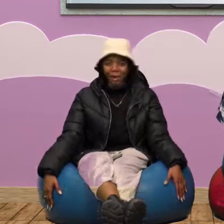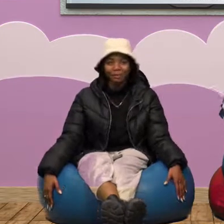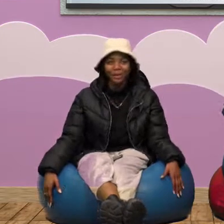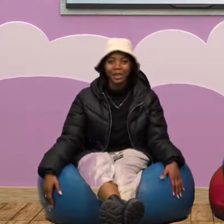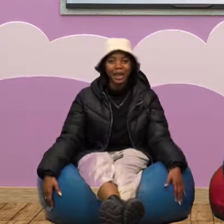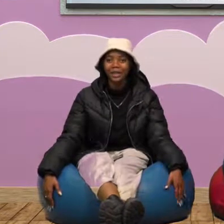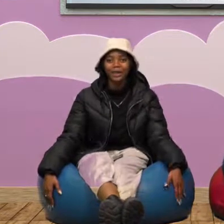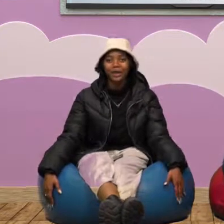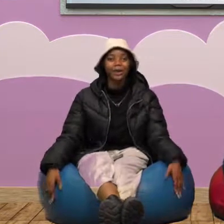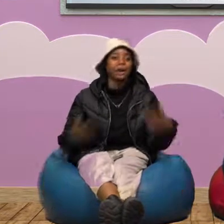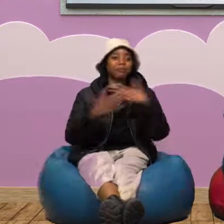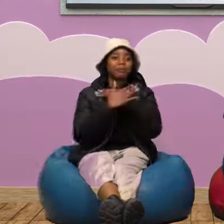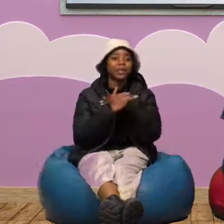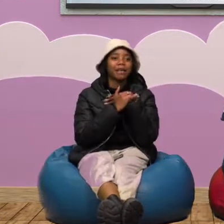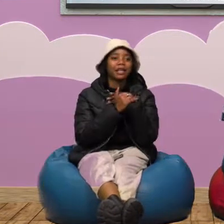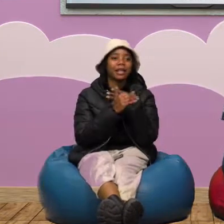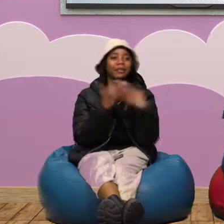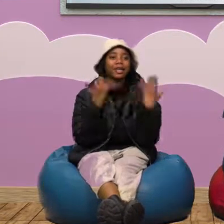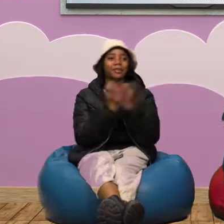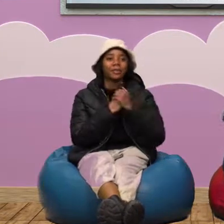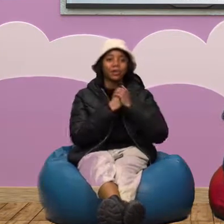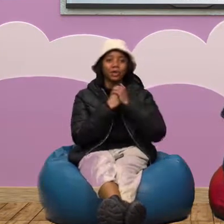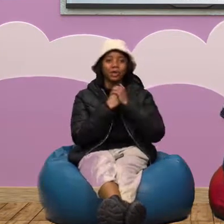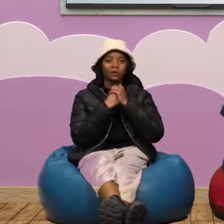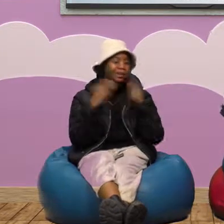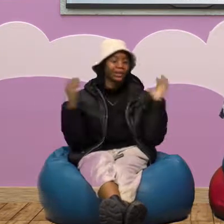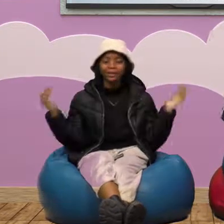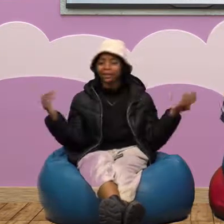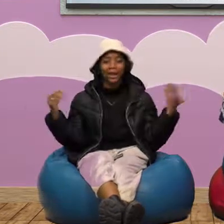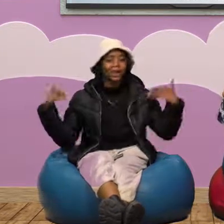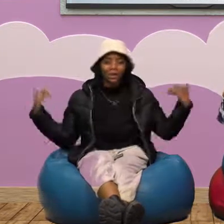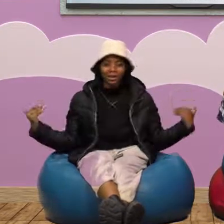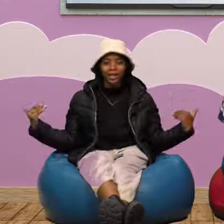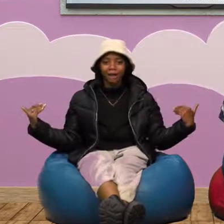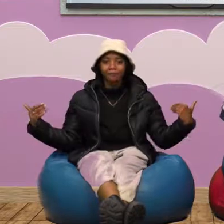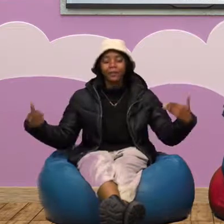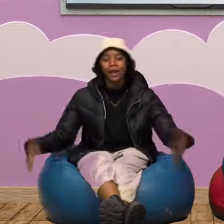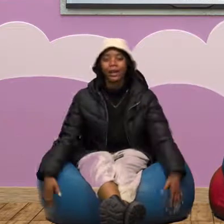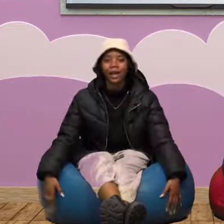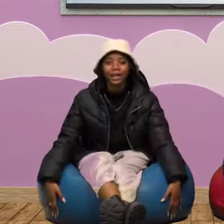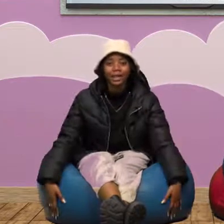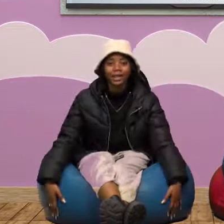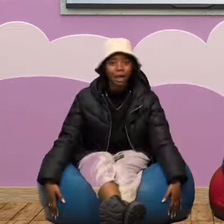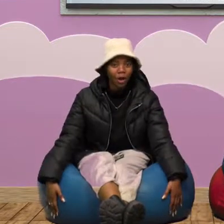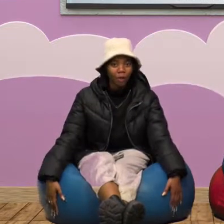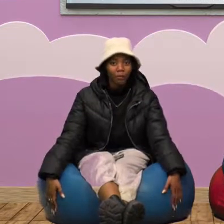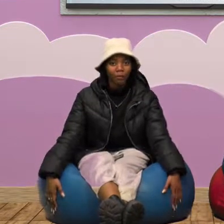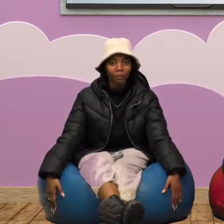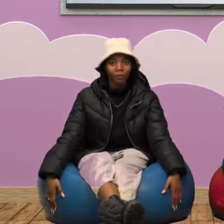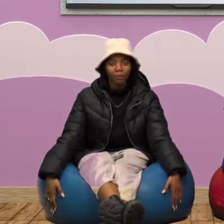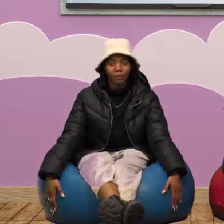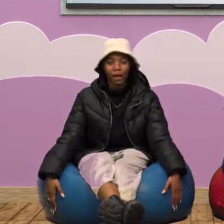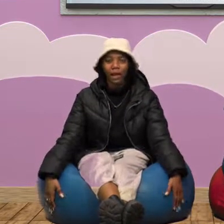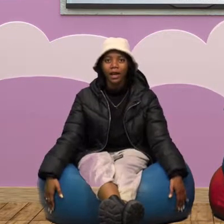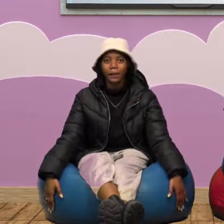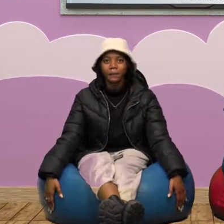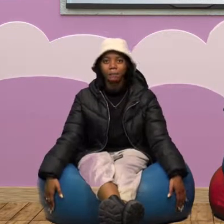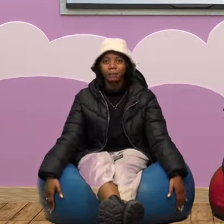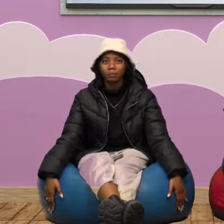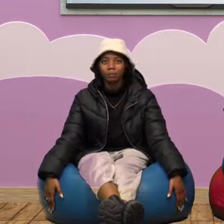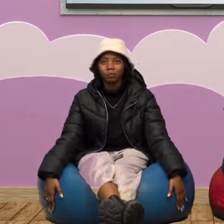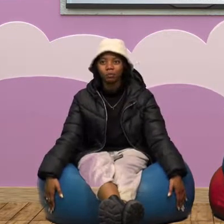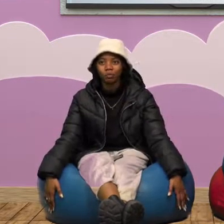No, I don't know. Okay, let me give a few also. Okay, because go. I lost there. Yeah. Okay. Slow. Fast.